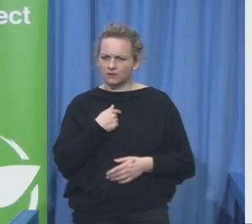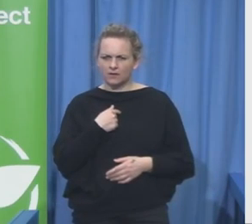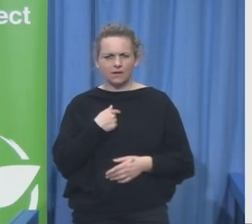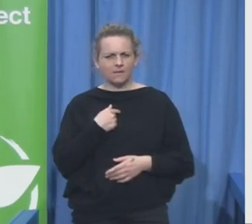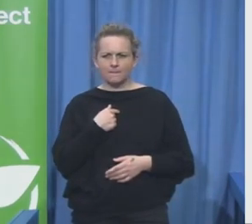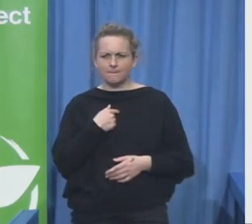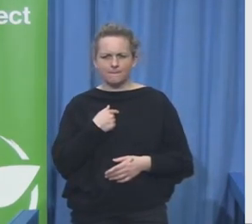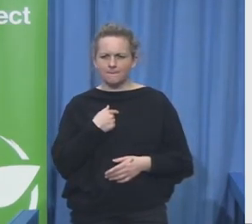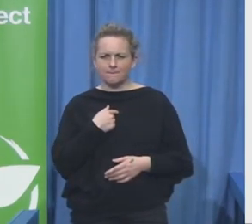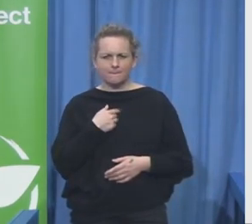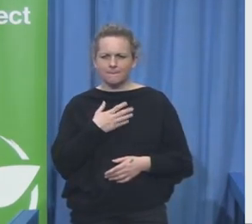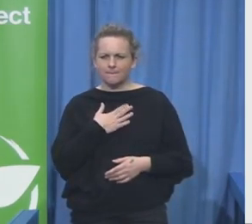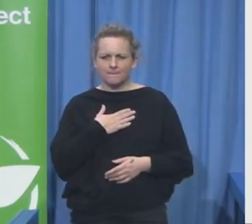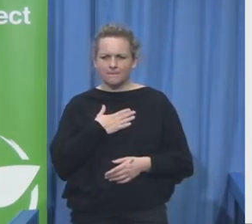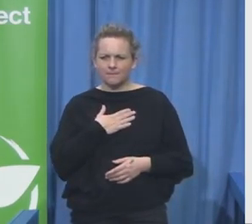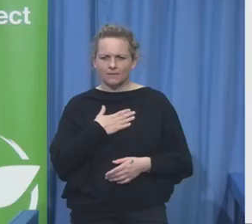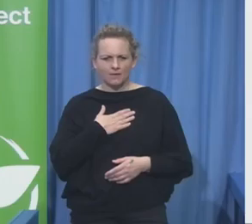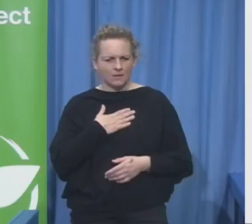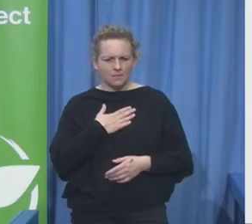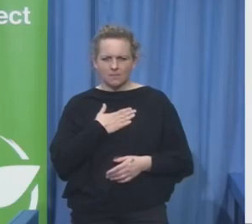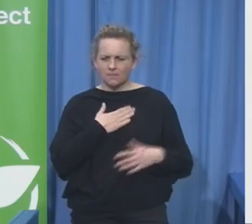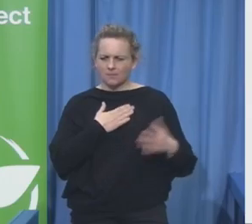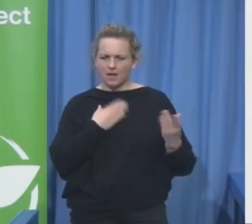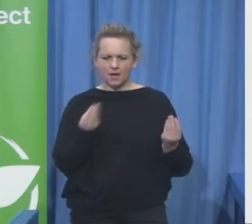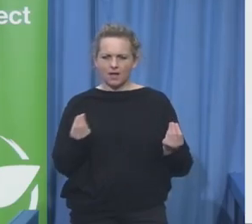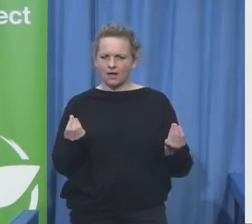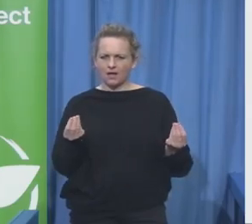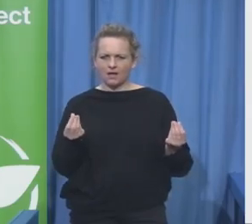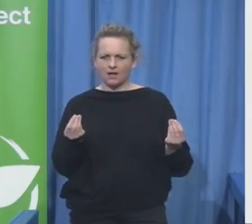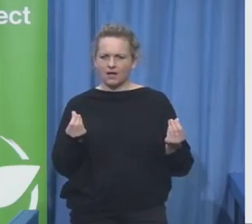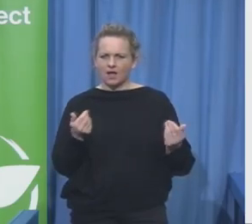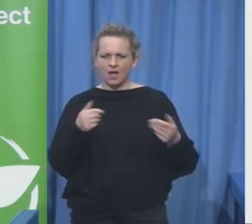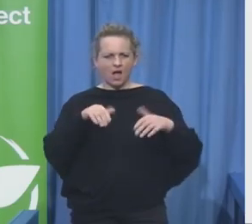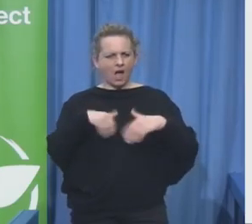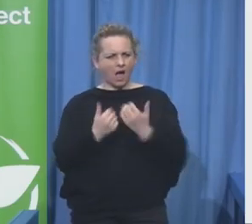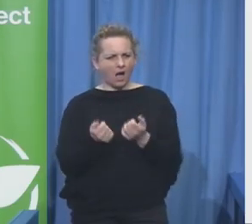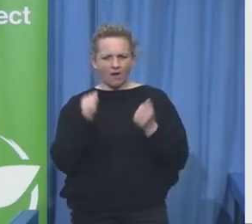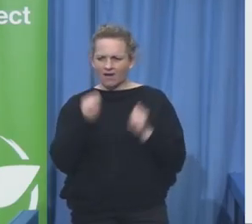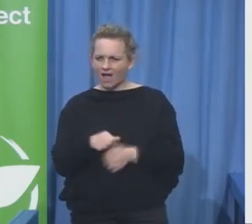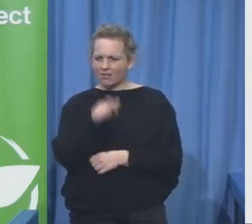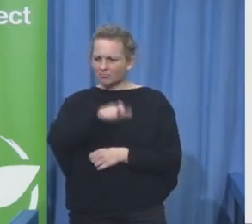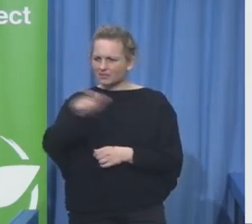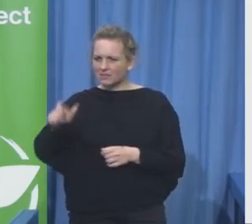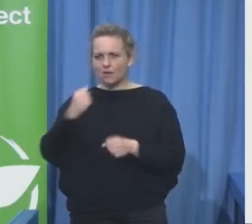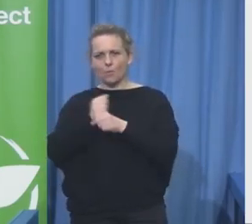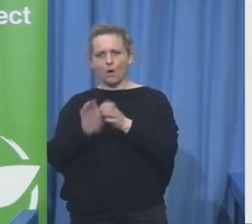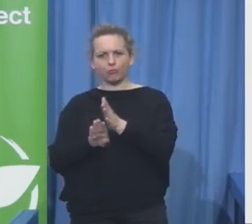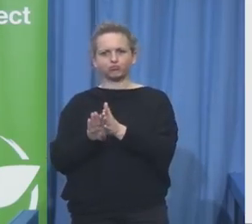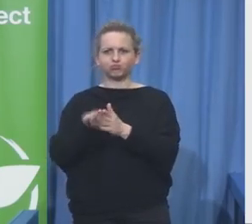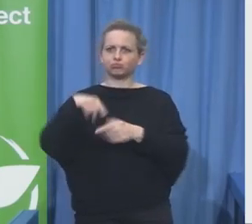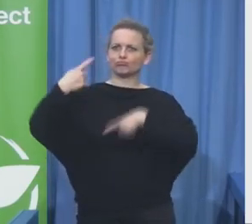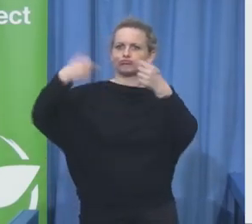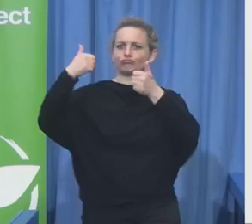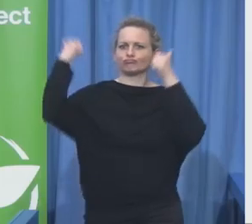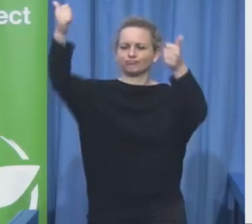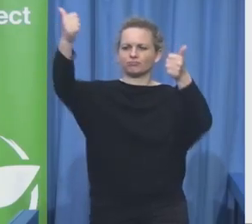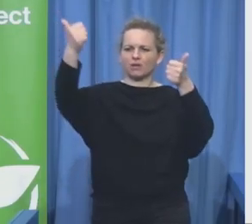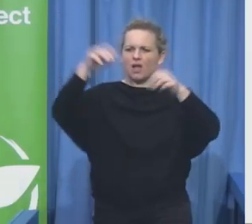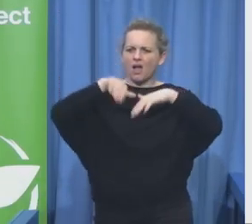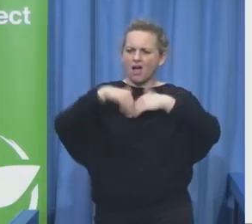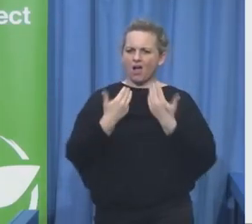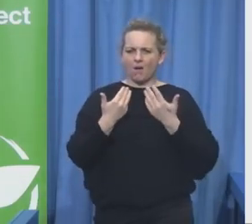When you're bringing folks in with disabilities, and I've heard a lot about visible disabilities, someone who is blind, someone who has a physical